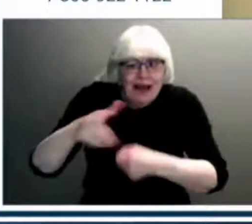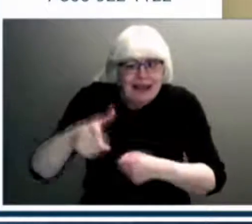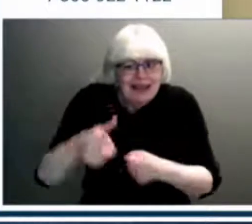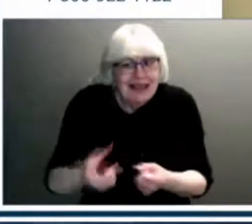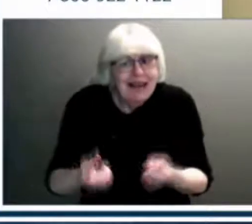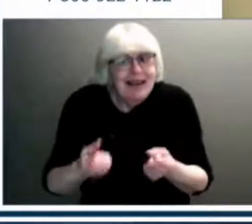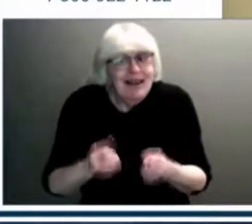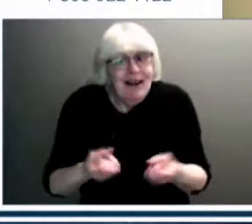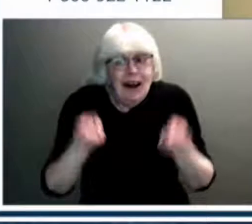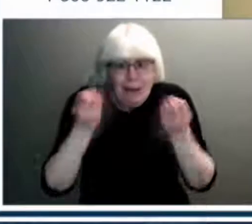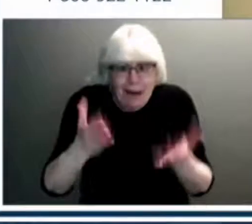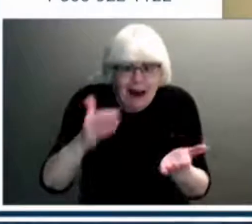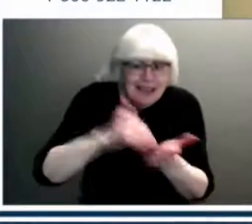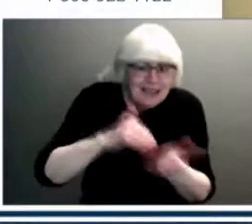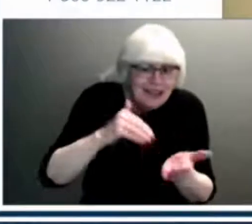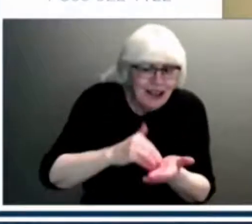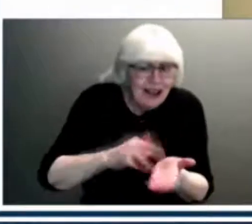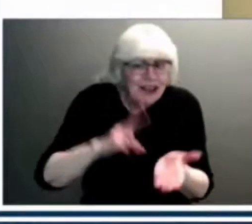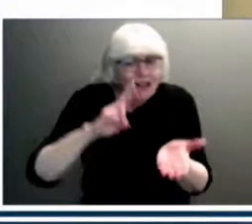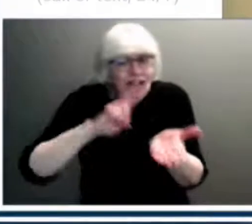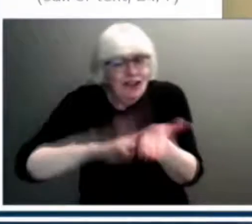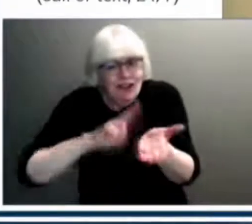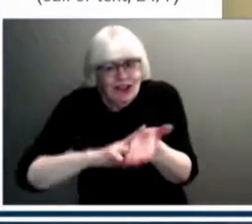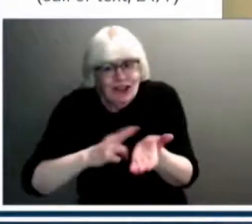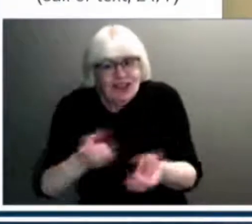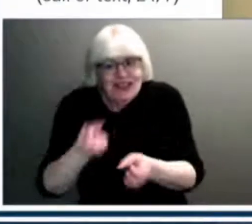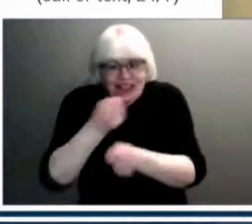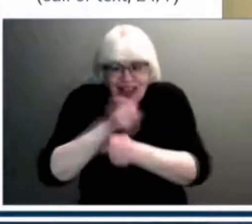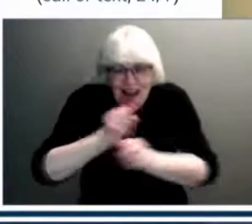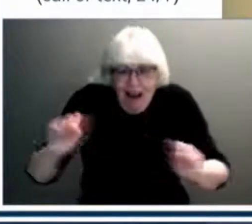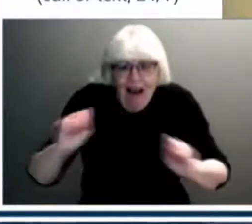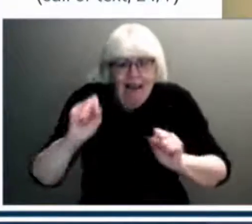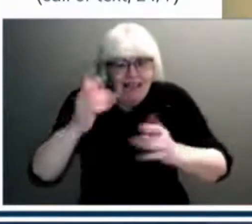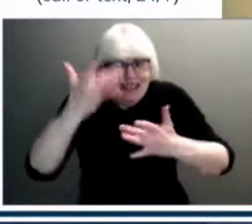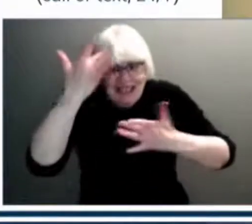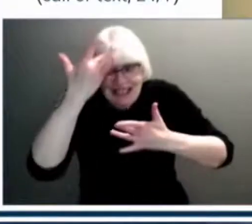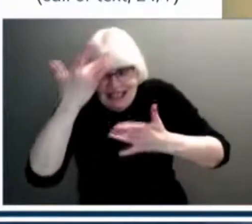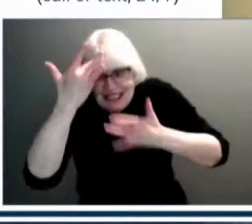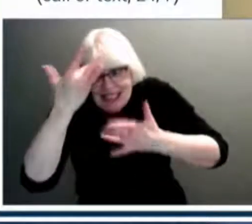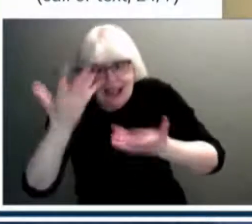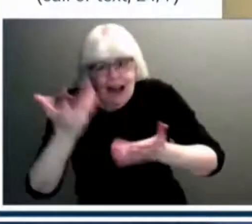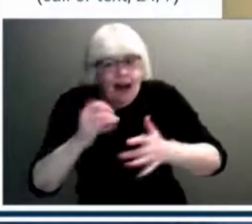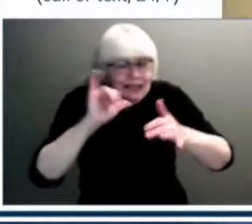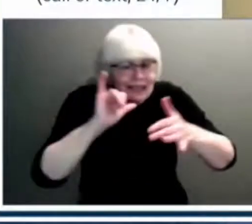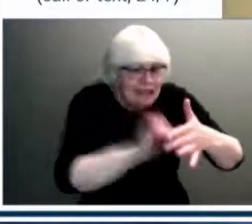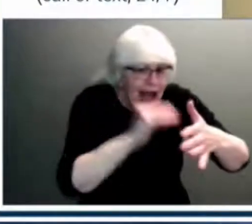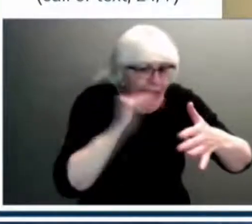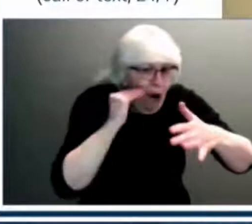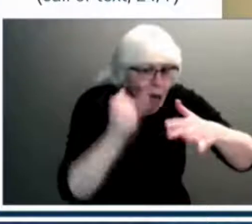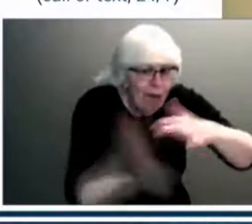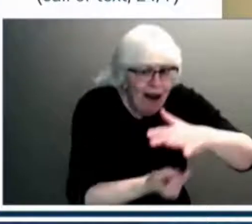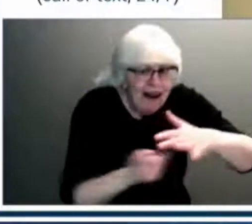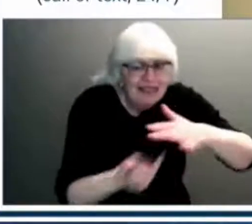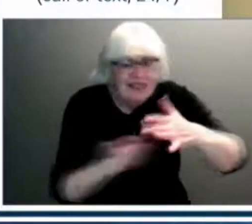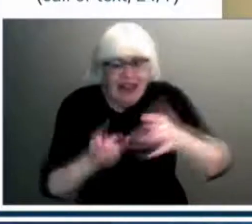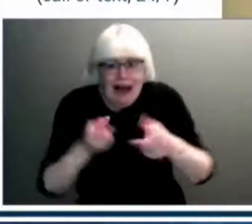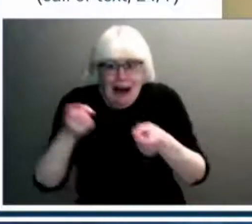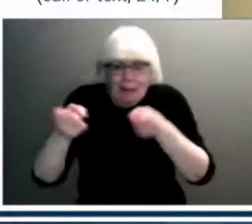many cases that public health is no longer able to identify and closely manage each case and all their